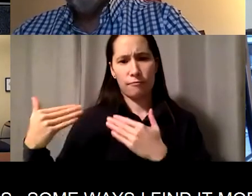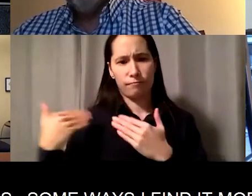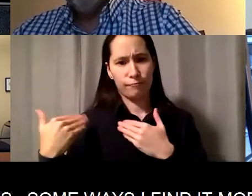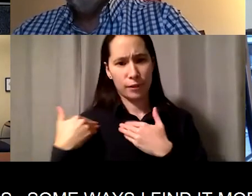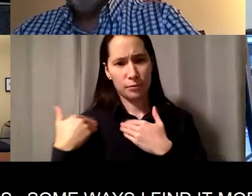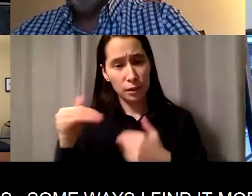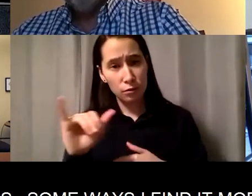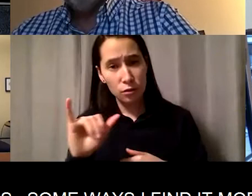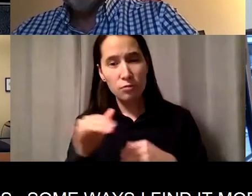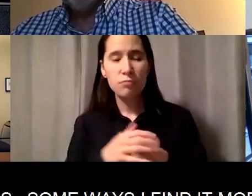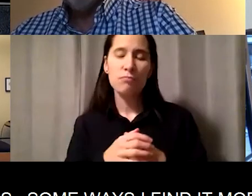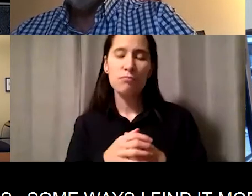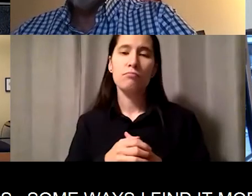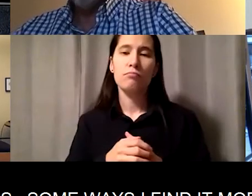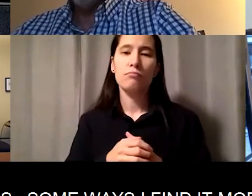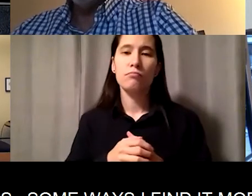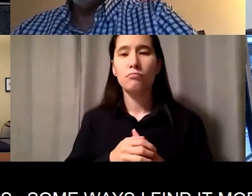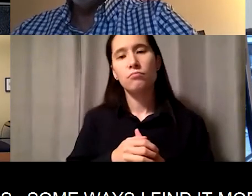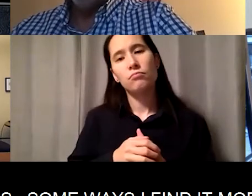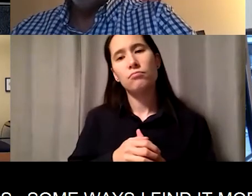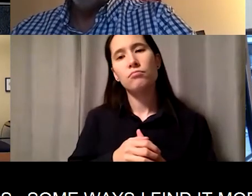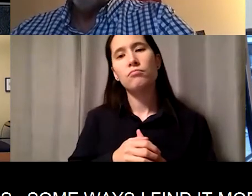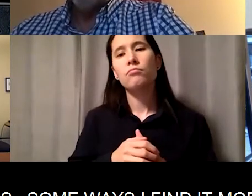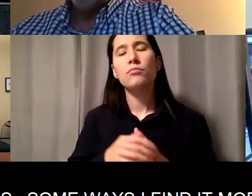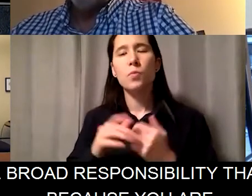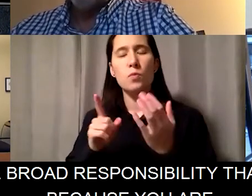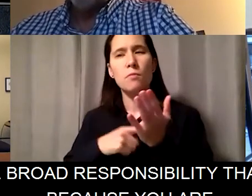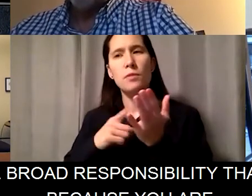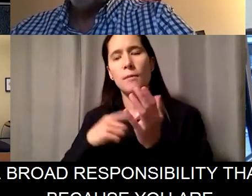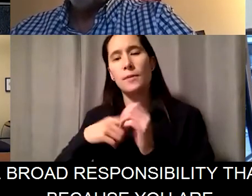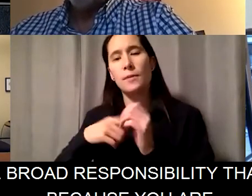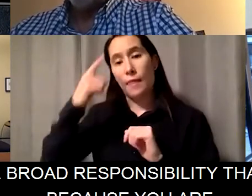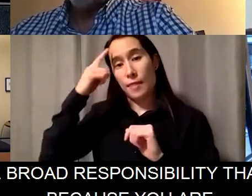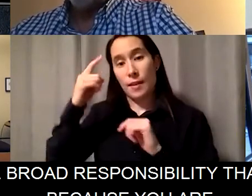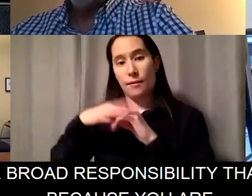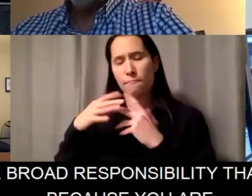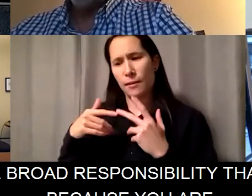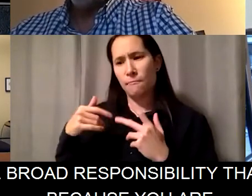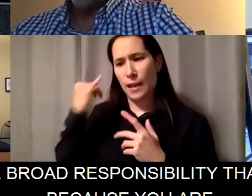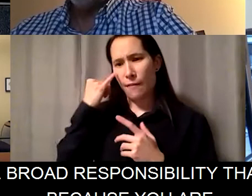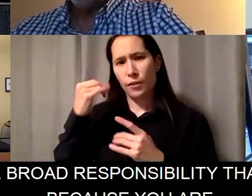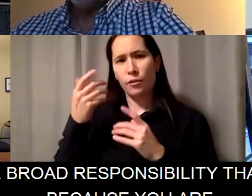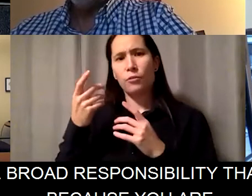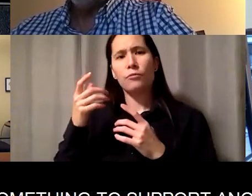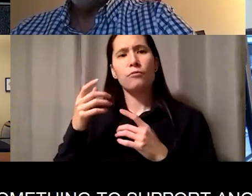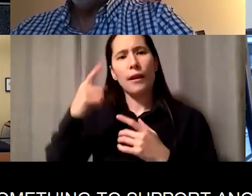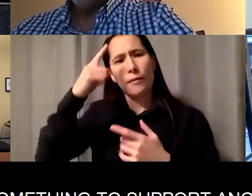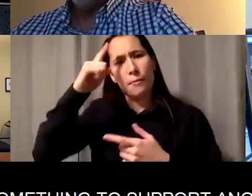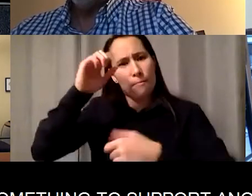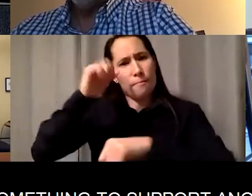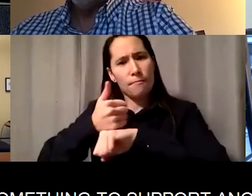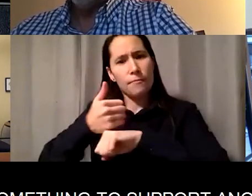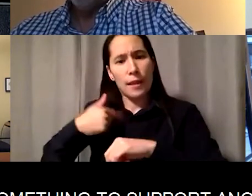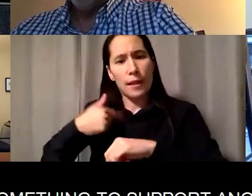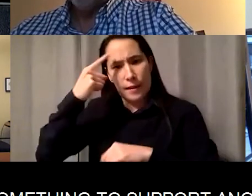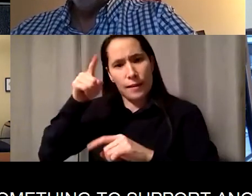Some ways I find it more useful to think about having a responsibility than having a right, because you are trying to do something to support